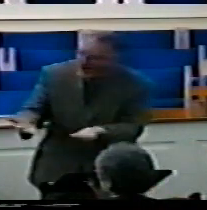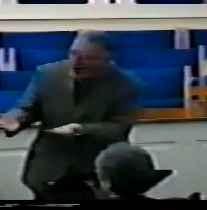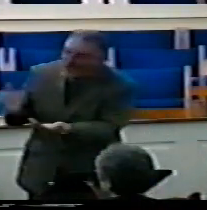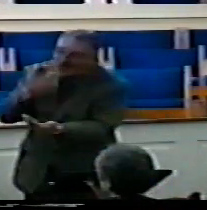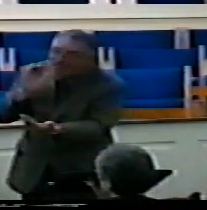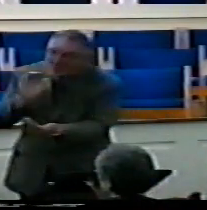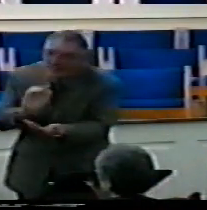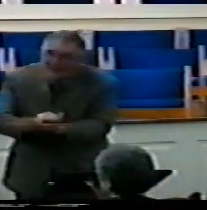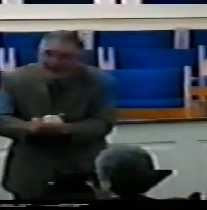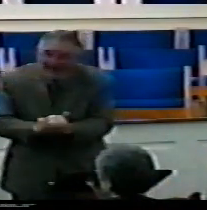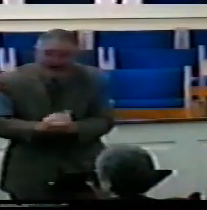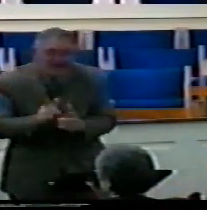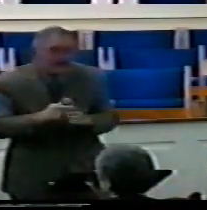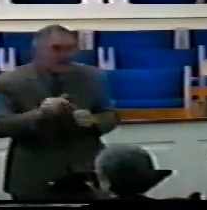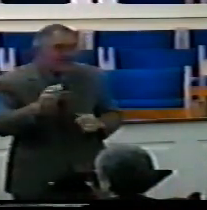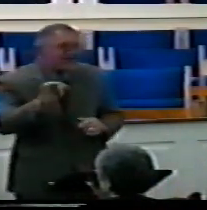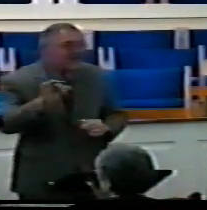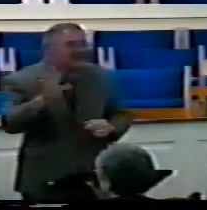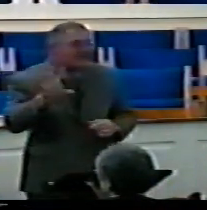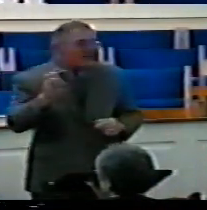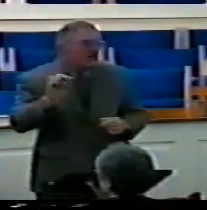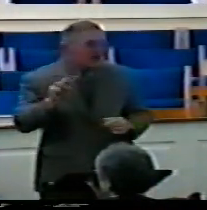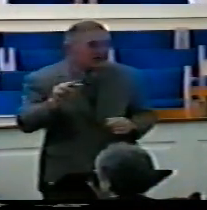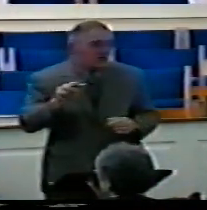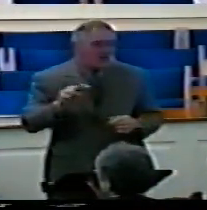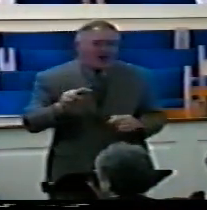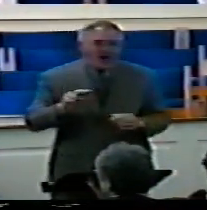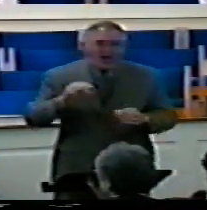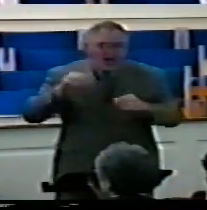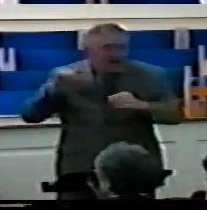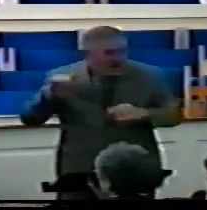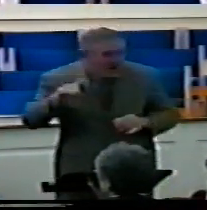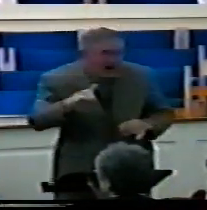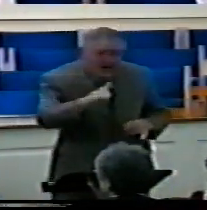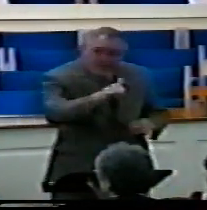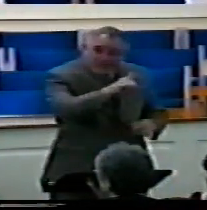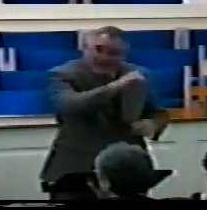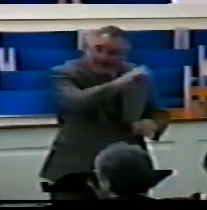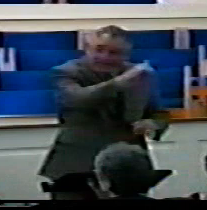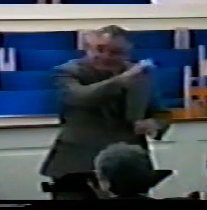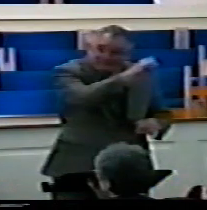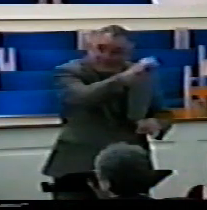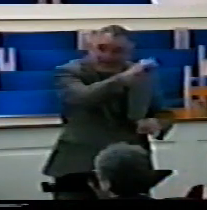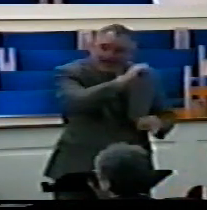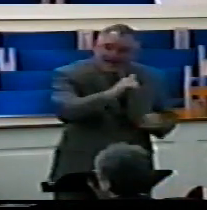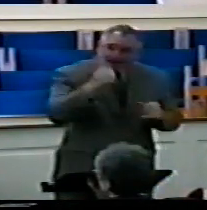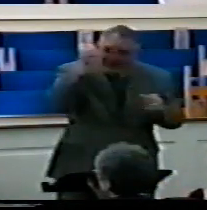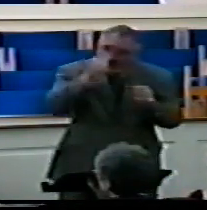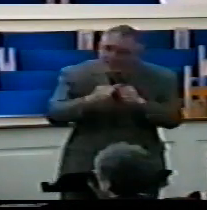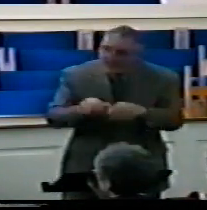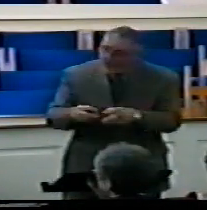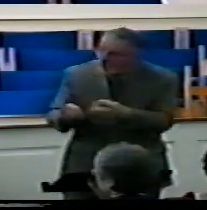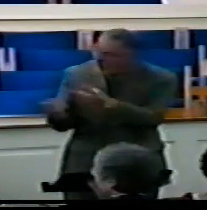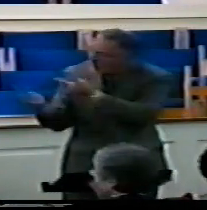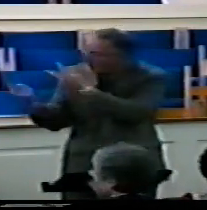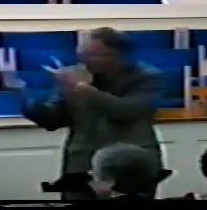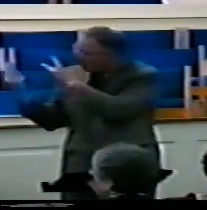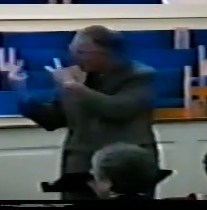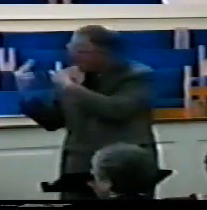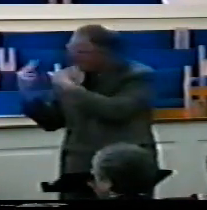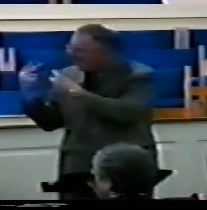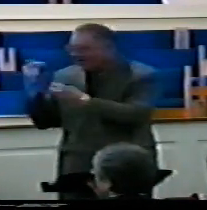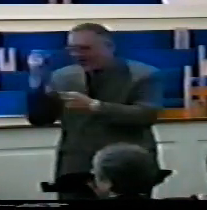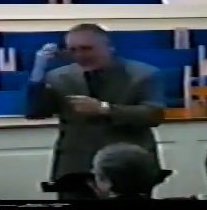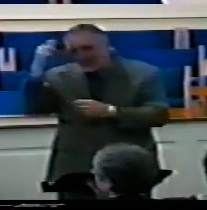old 1942 DC-3 airplane that we fly in and out on. And I remember looking back. And I thought to myself, am I going to come